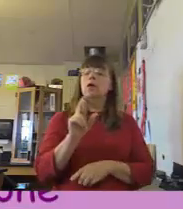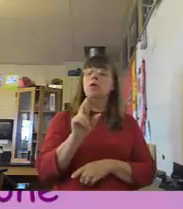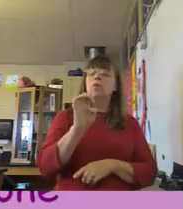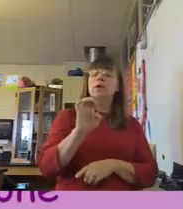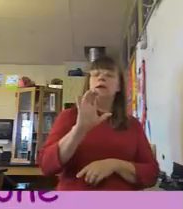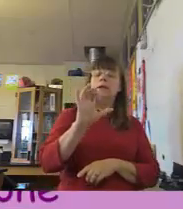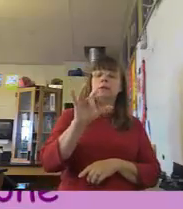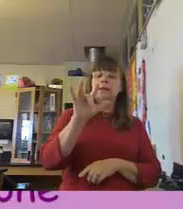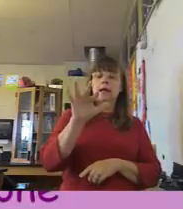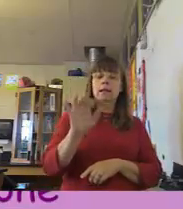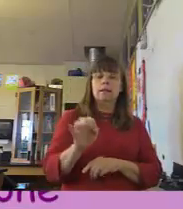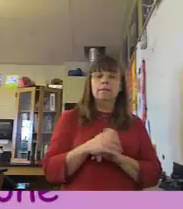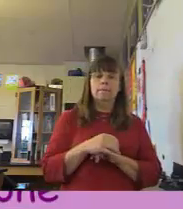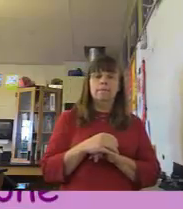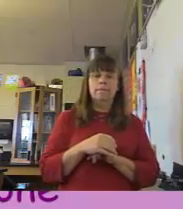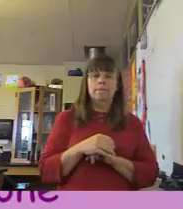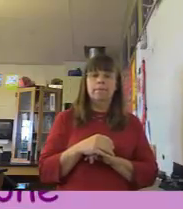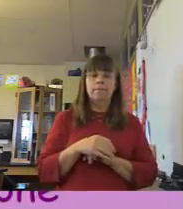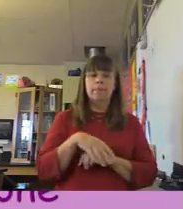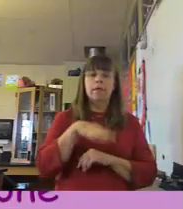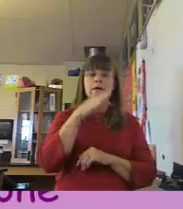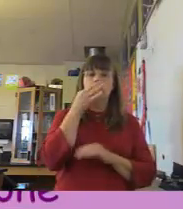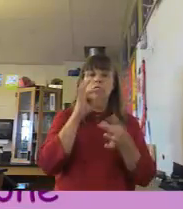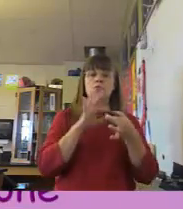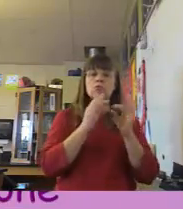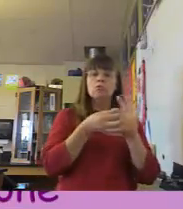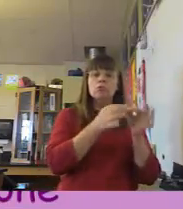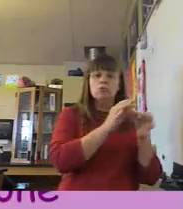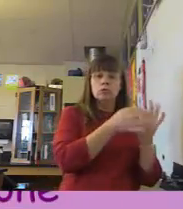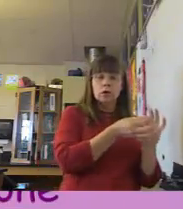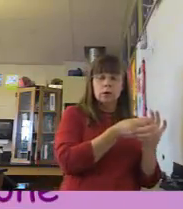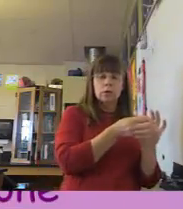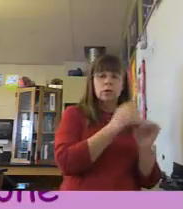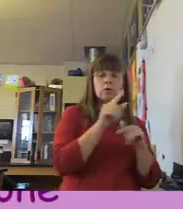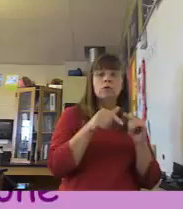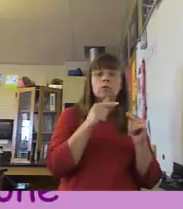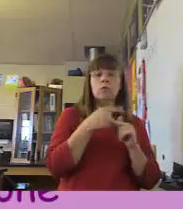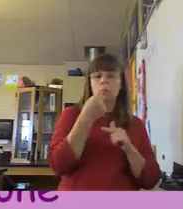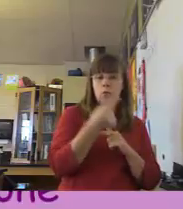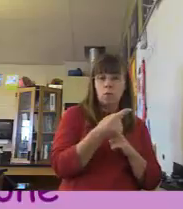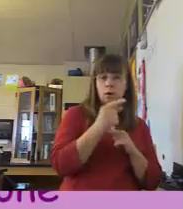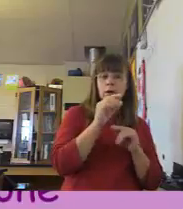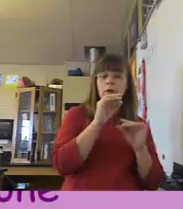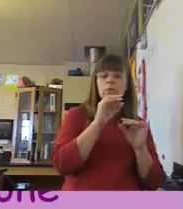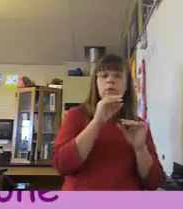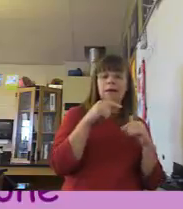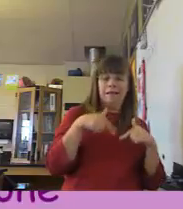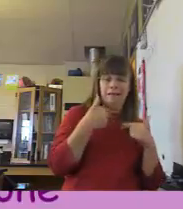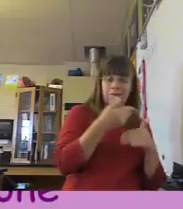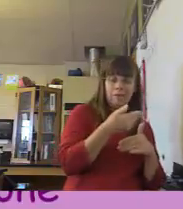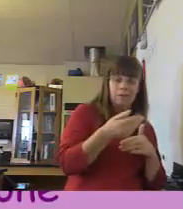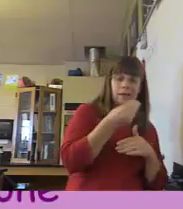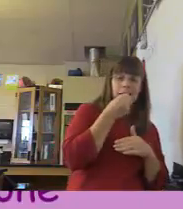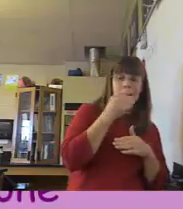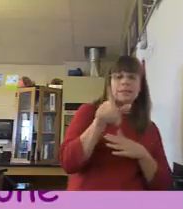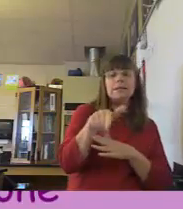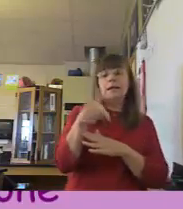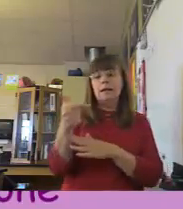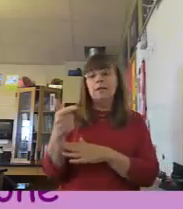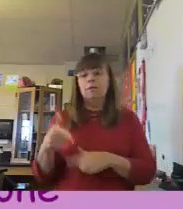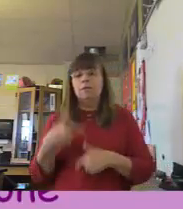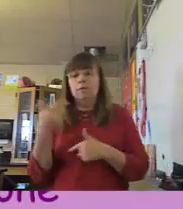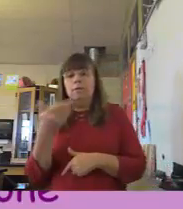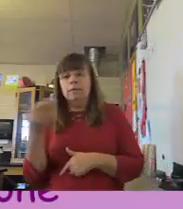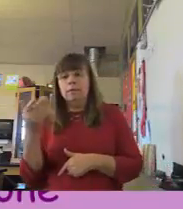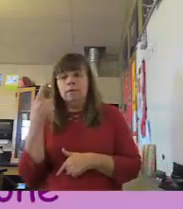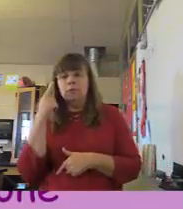A food chain is a series of events where one organism eats another organism to get energy. So a producer makes its own